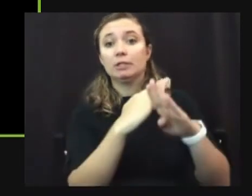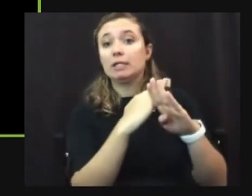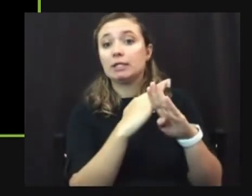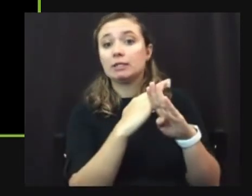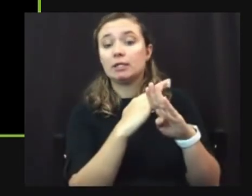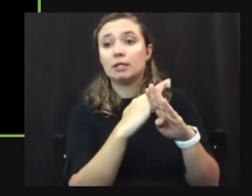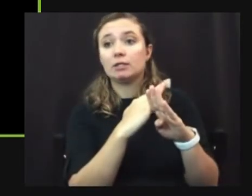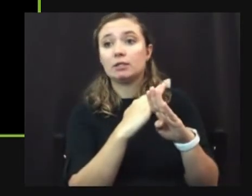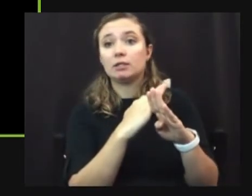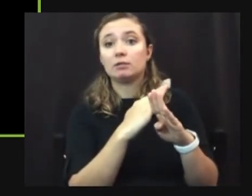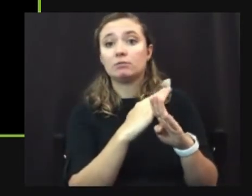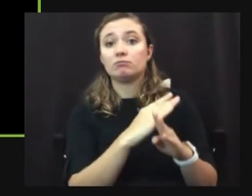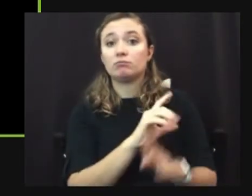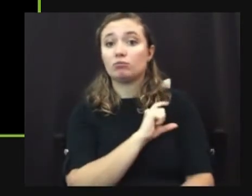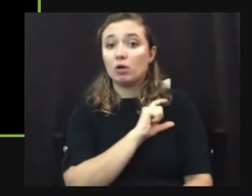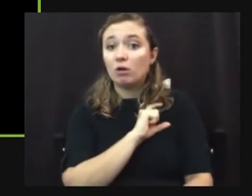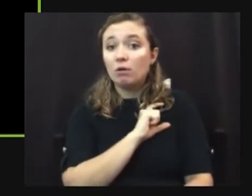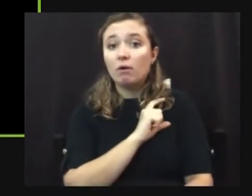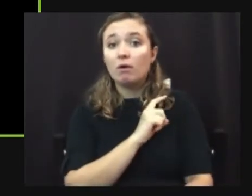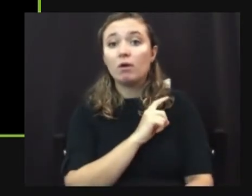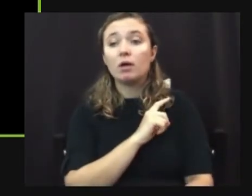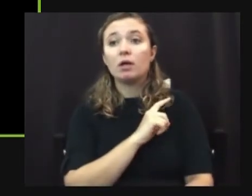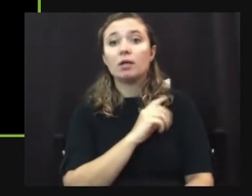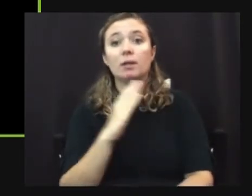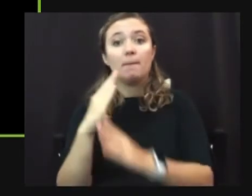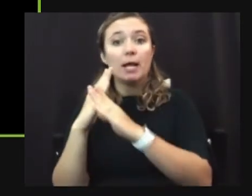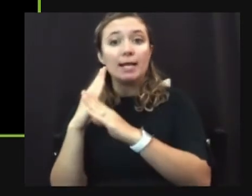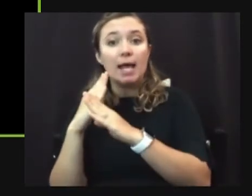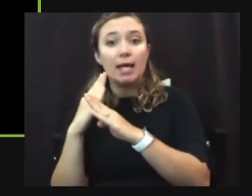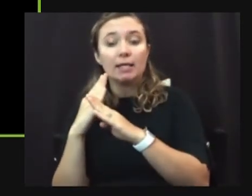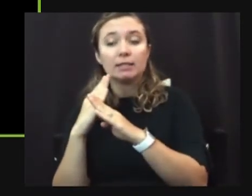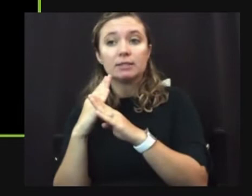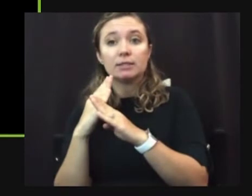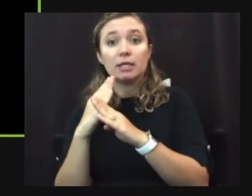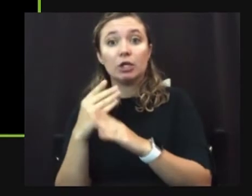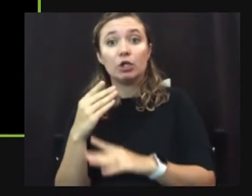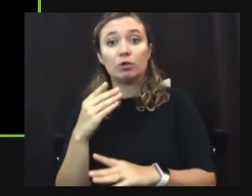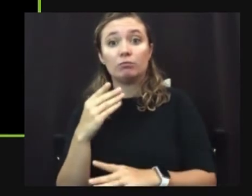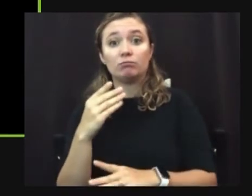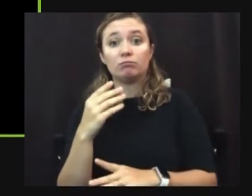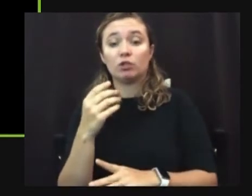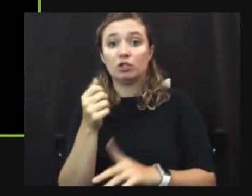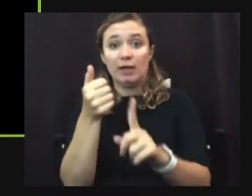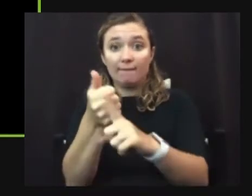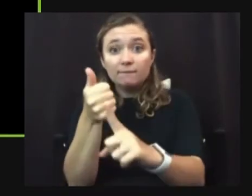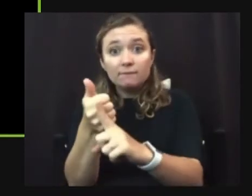law enforcement? Is it protecting you?